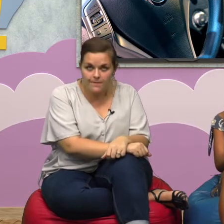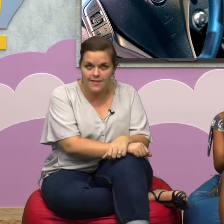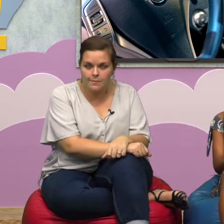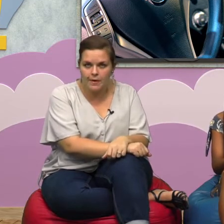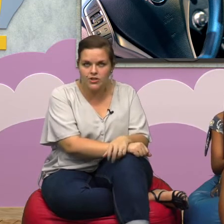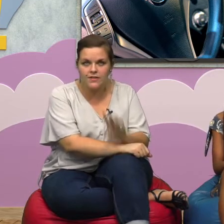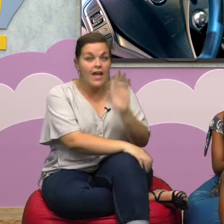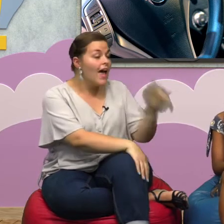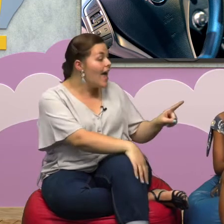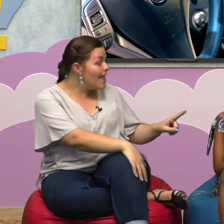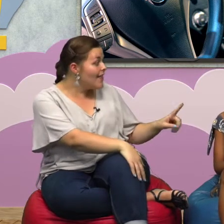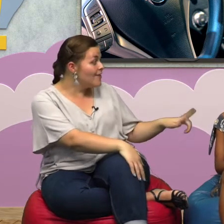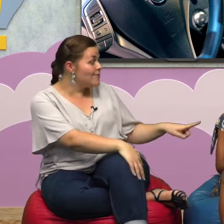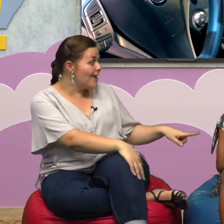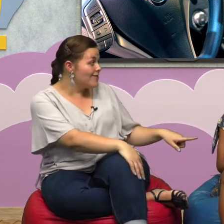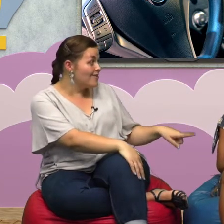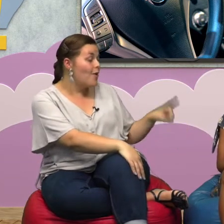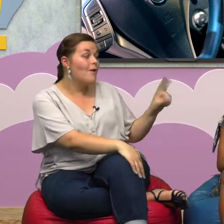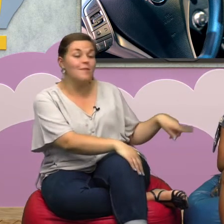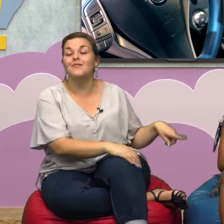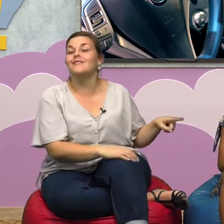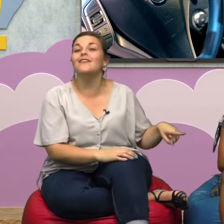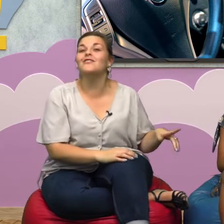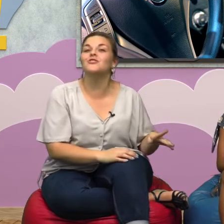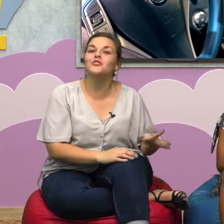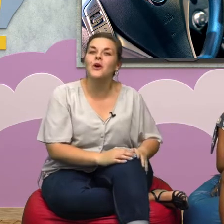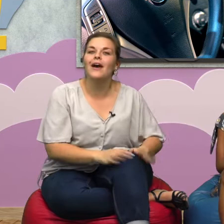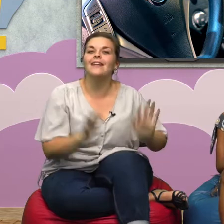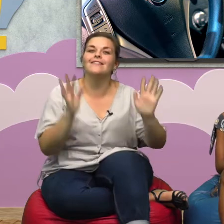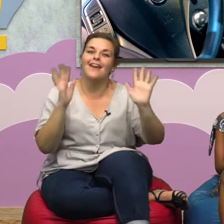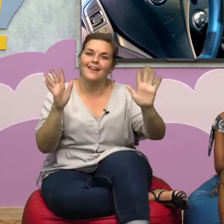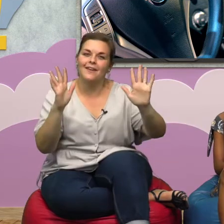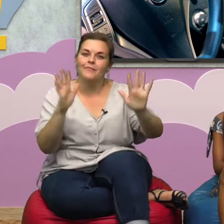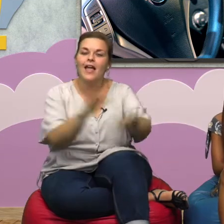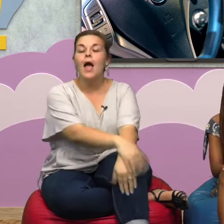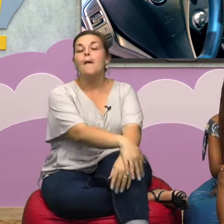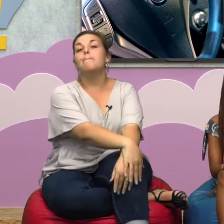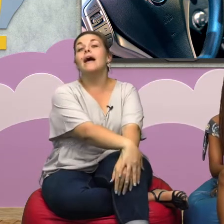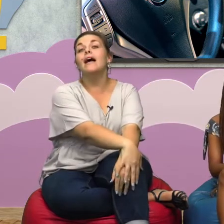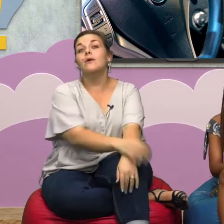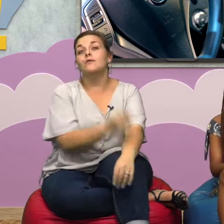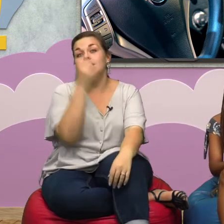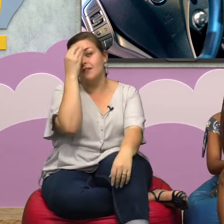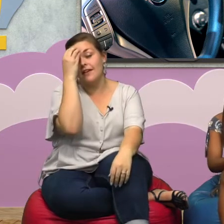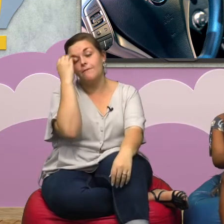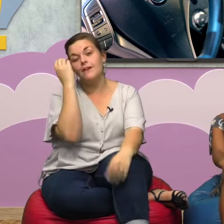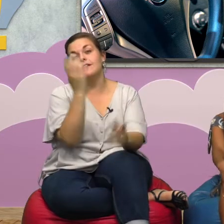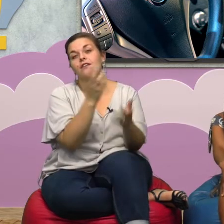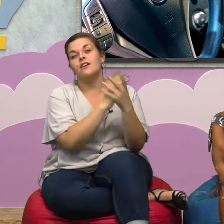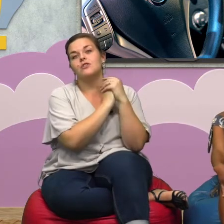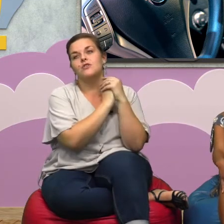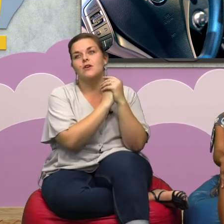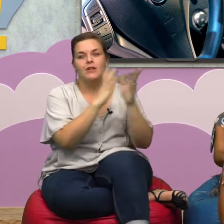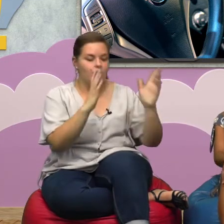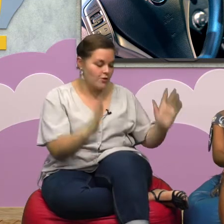Zashi Facebook pages. And they can also catch us on our 1UP2 television show at 10. But we also need to thank our friends at